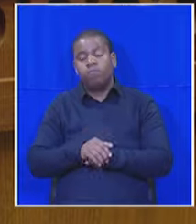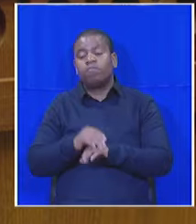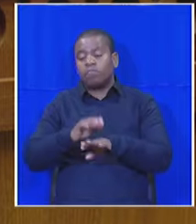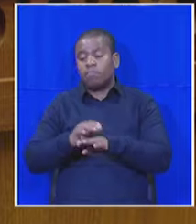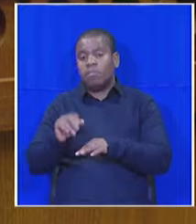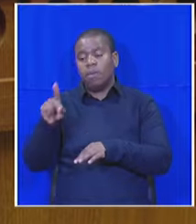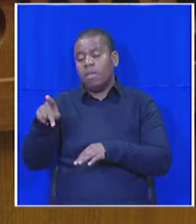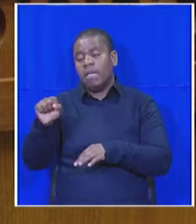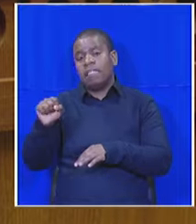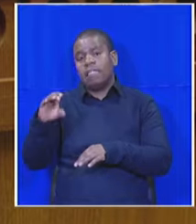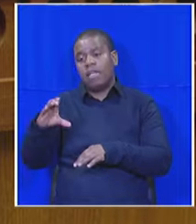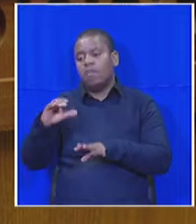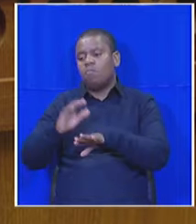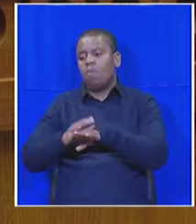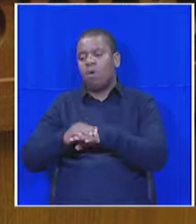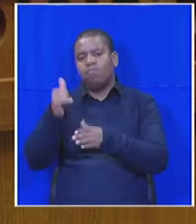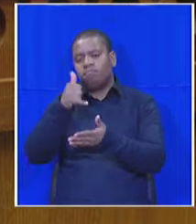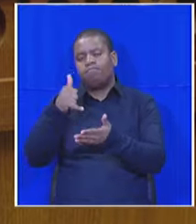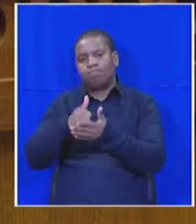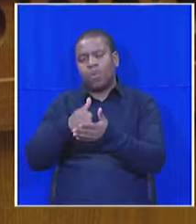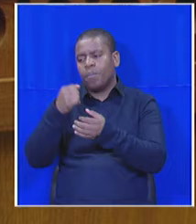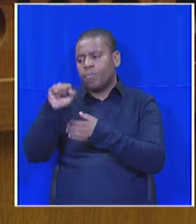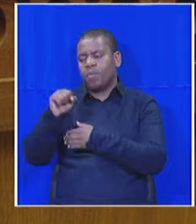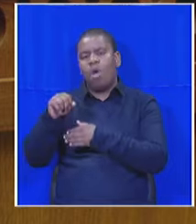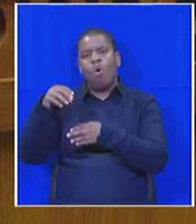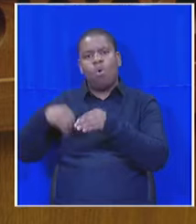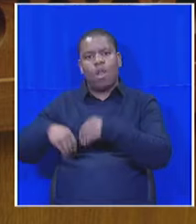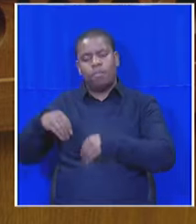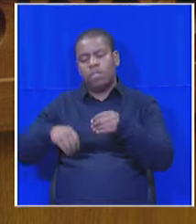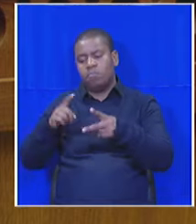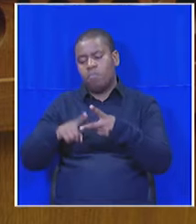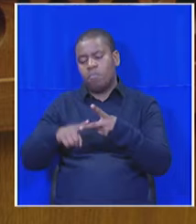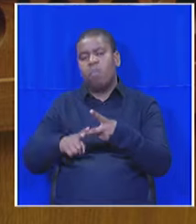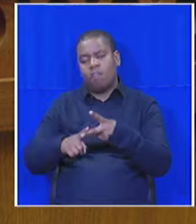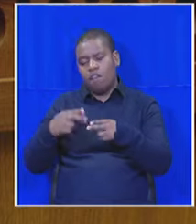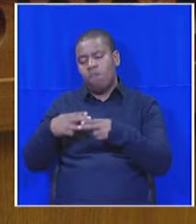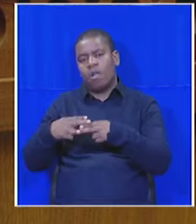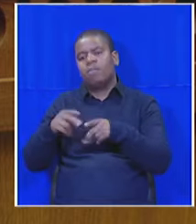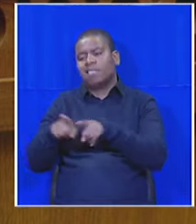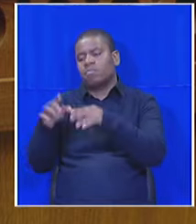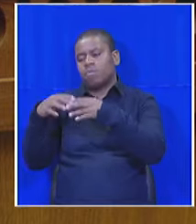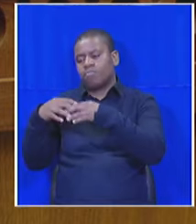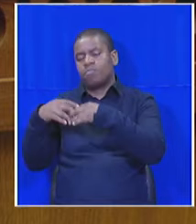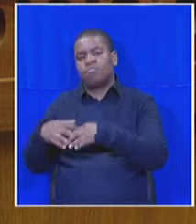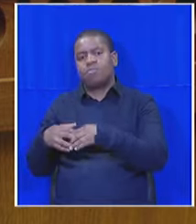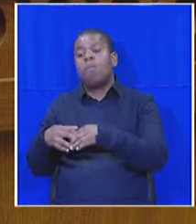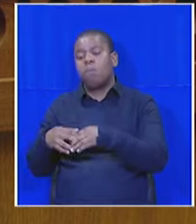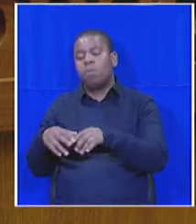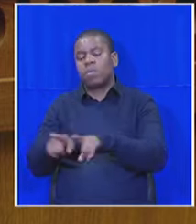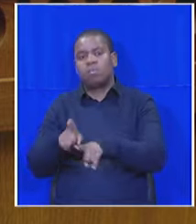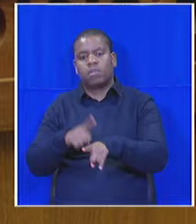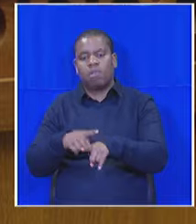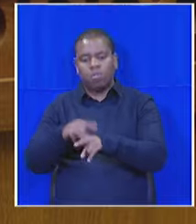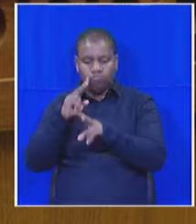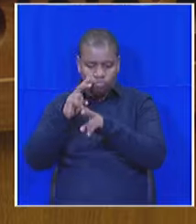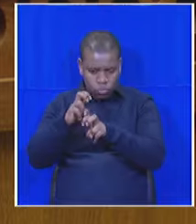the government's anti-corruption hotline. It also leads the National Anti-Corruption Forum. In addition, it investigates for corruption